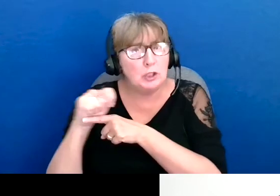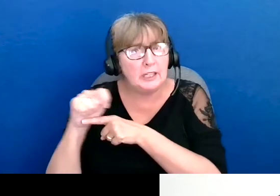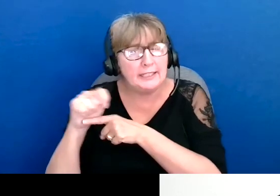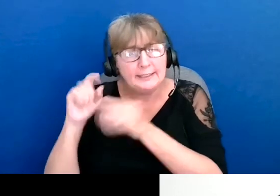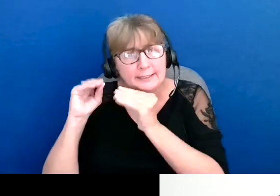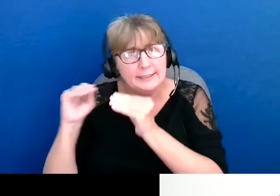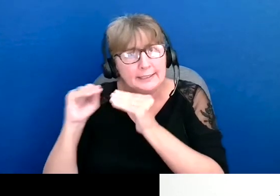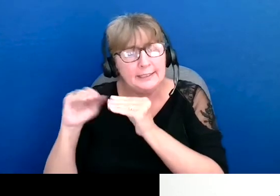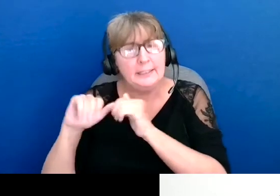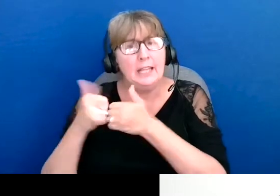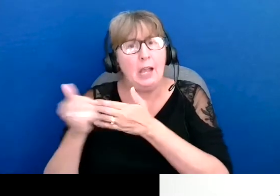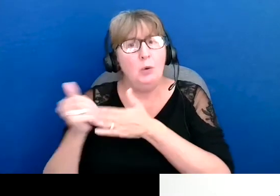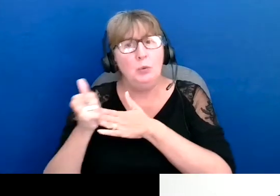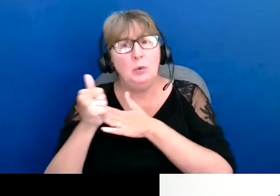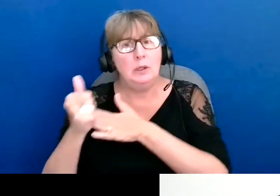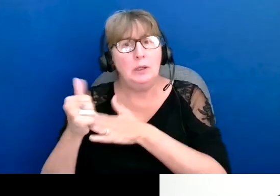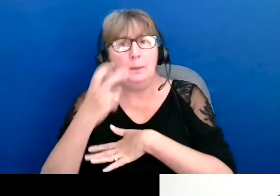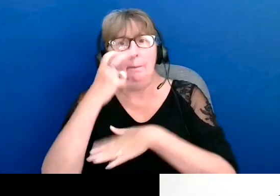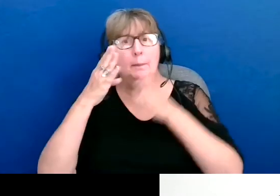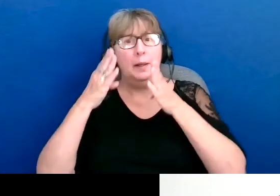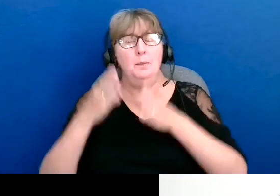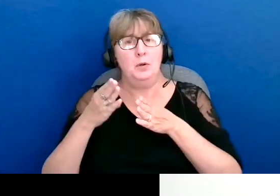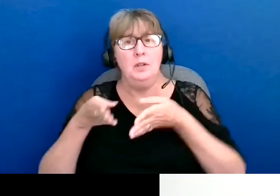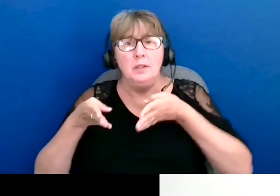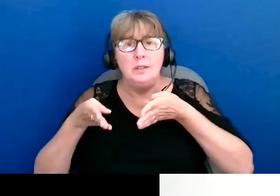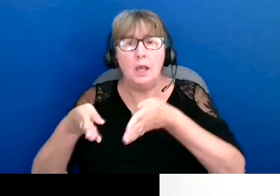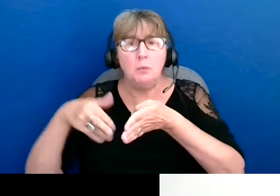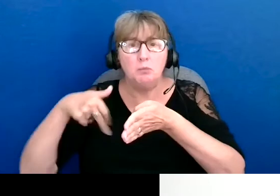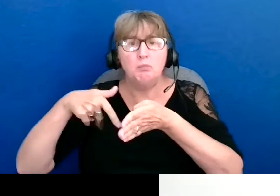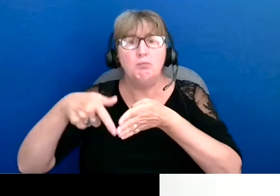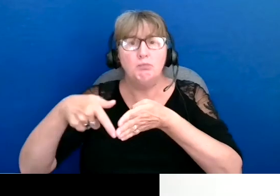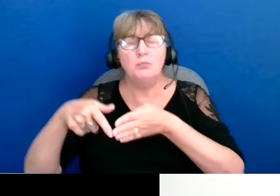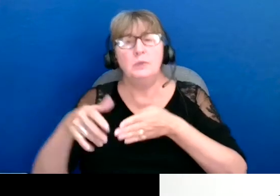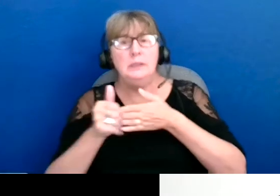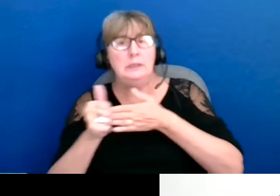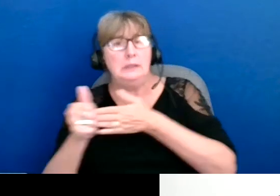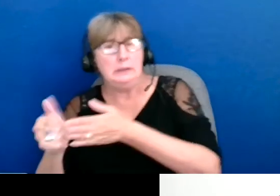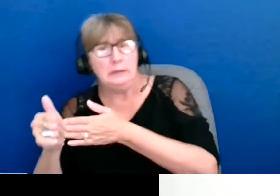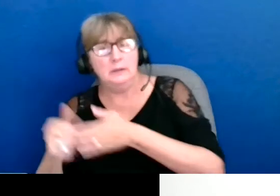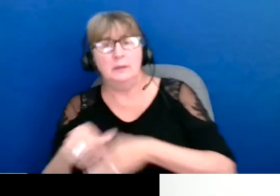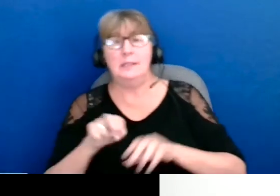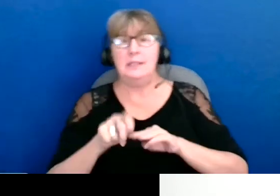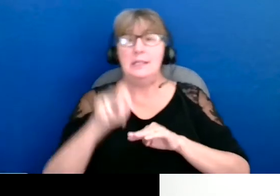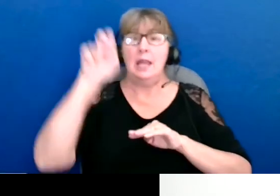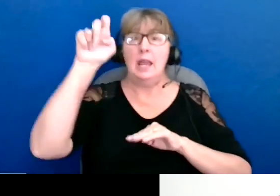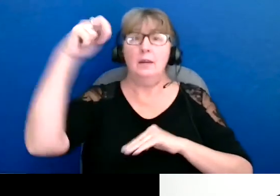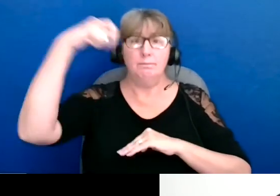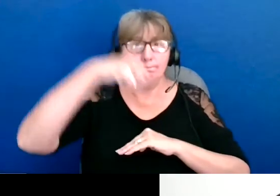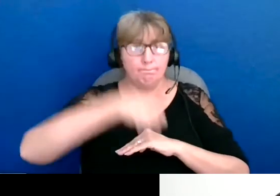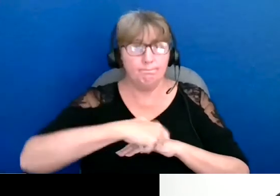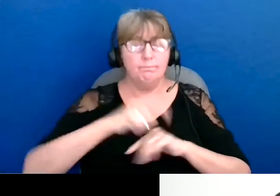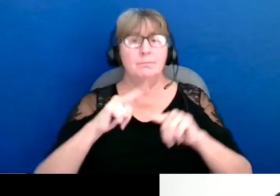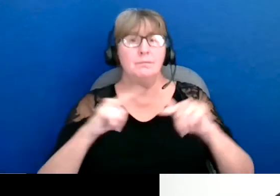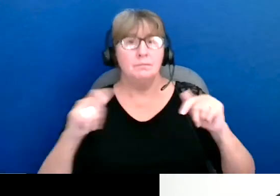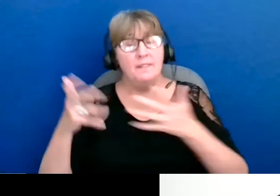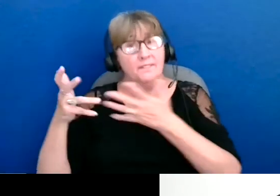street training. So how to walk down a sidewalk, how to go up and down stairs. Then I went to the guide